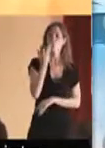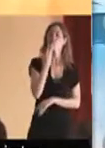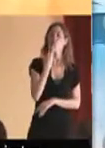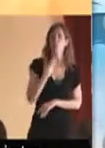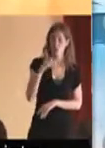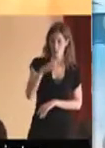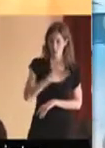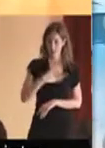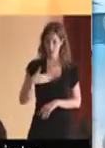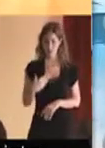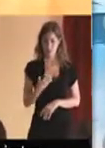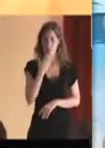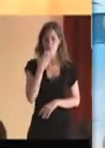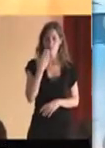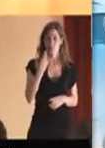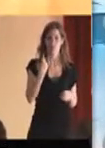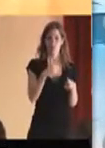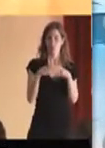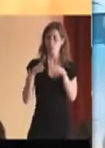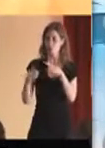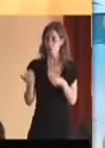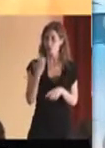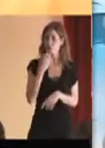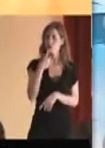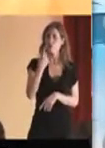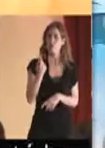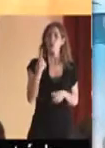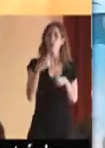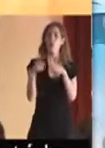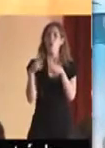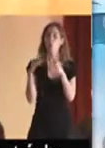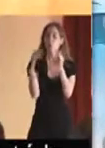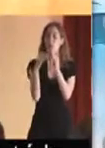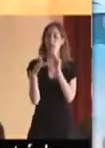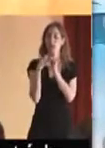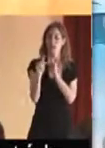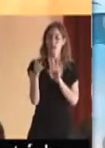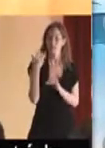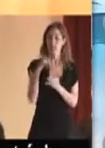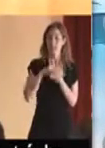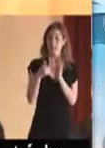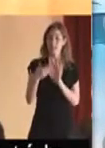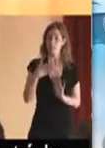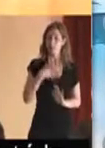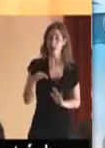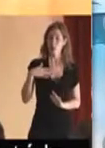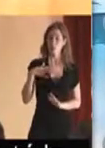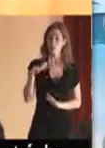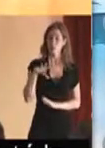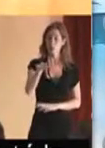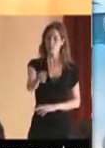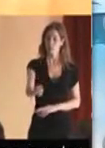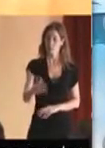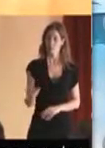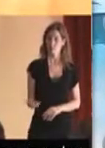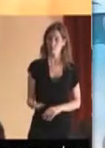textures, colors, objects. If you want to find, you can tell the